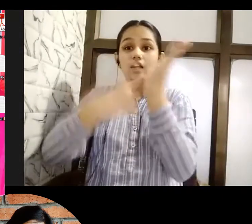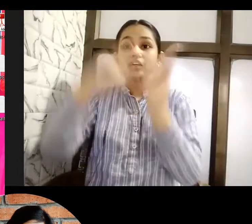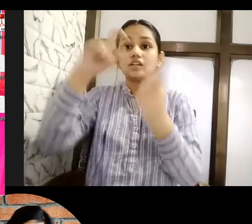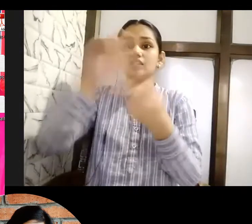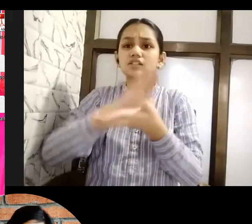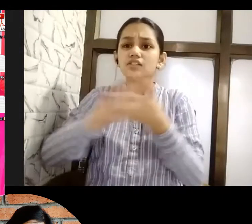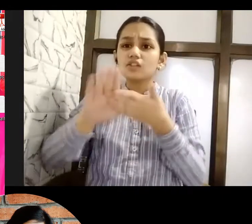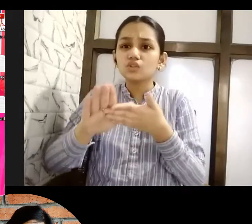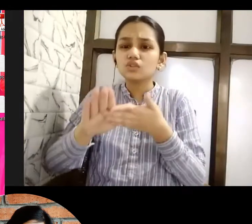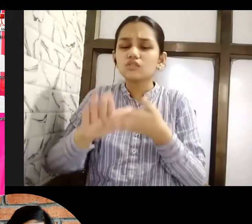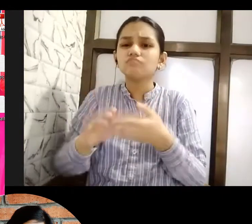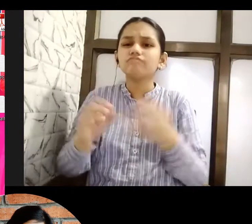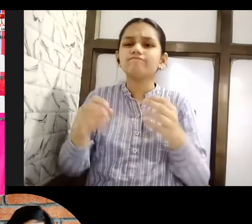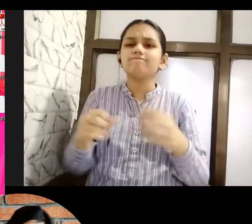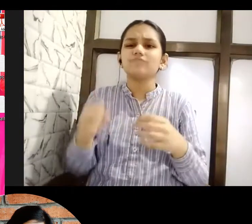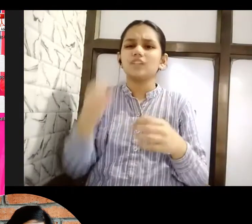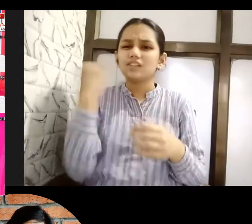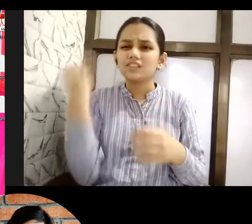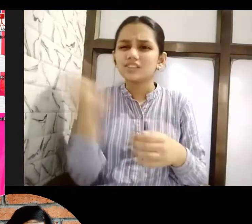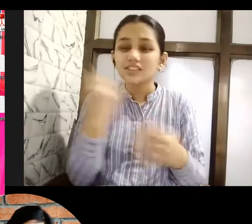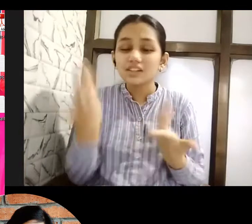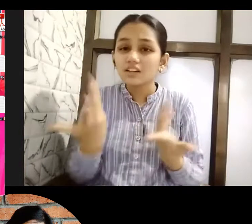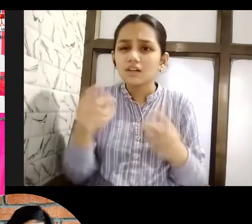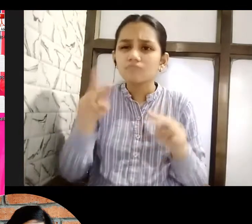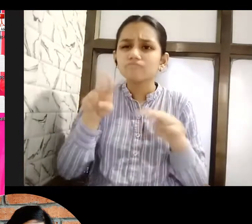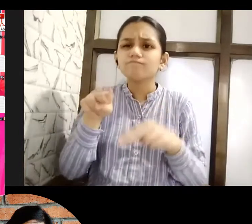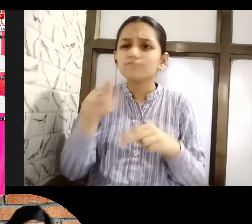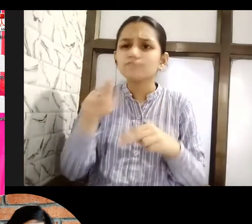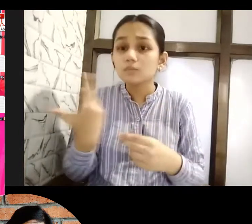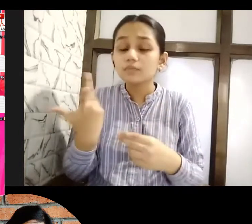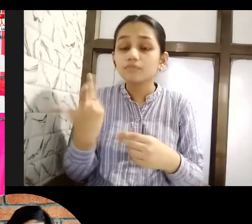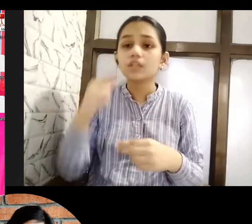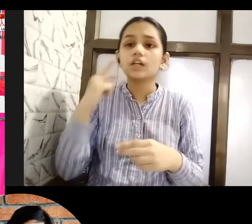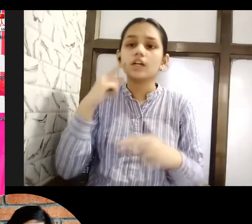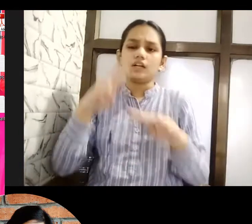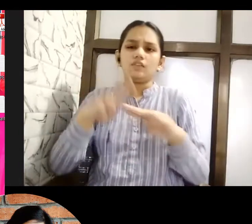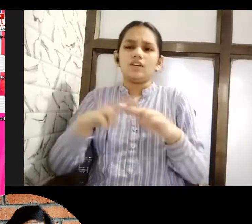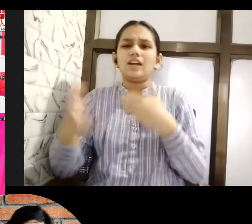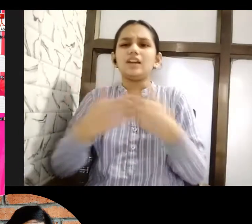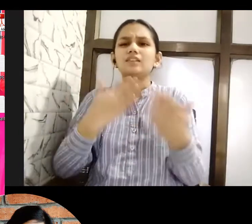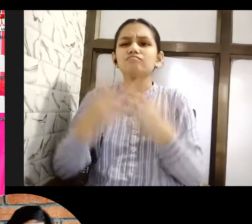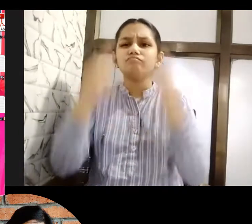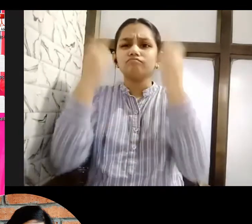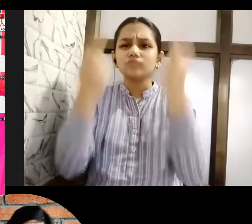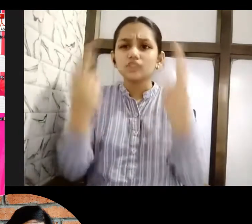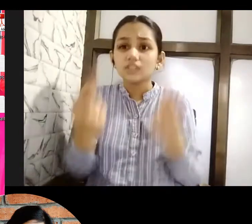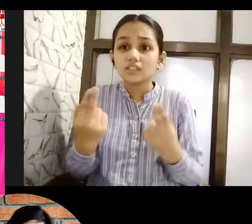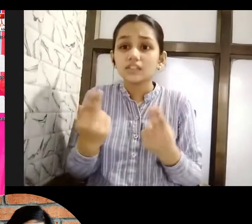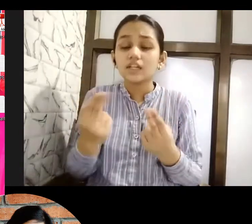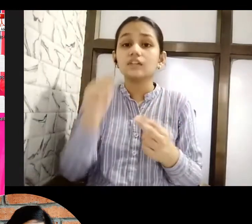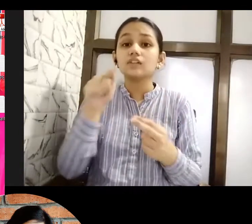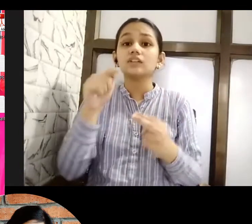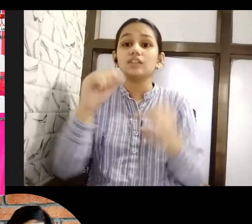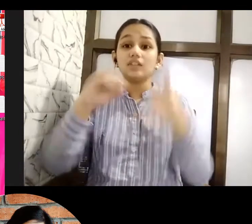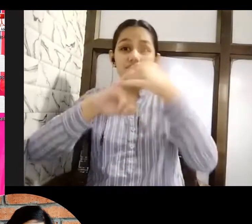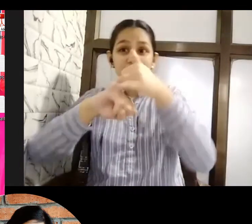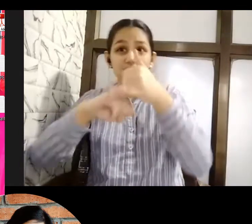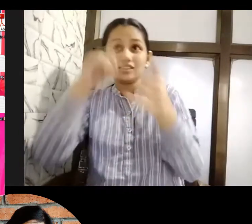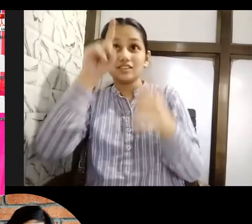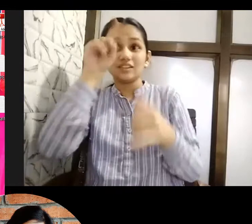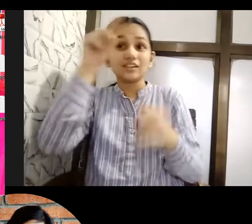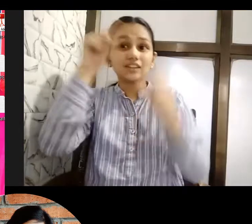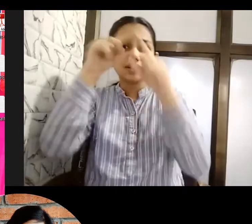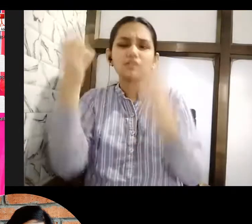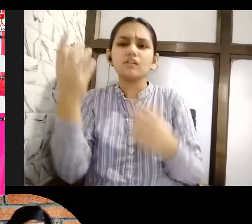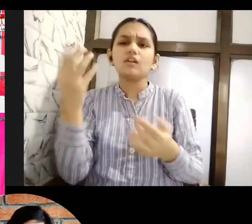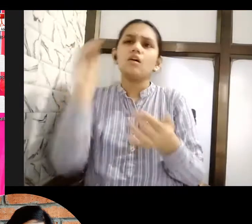bar? Search bar means whatever I want to design, I can put in the search bar. Say for